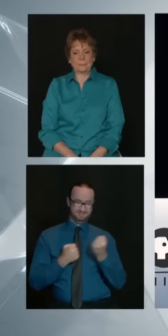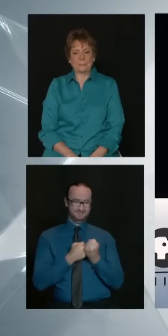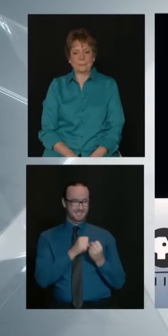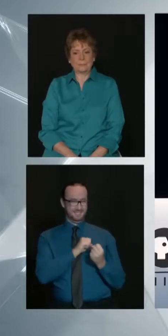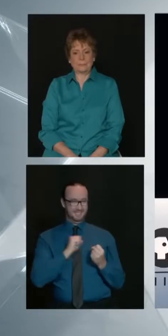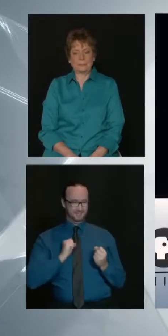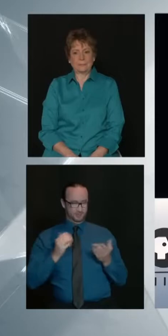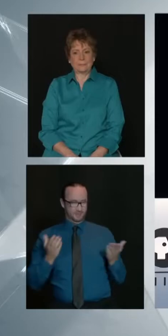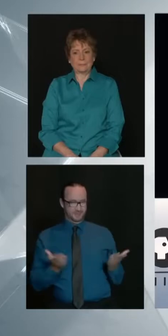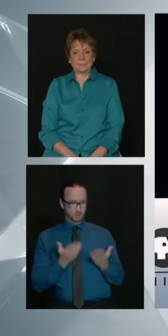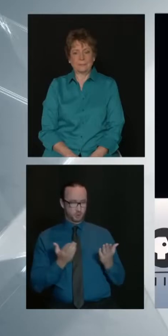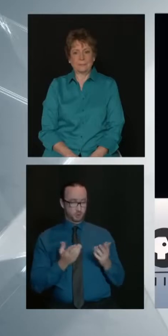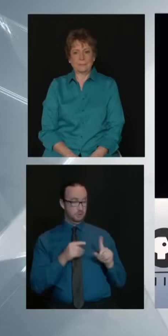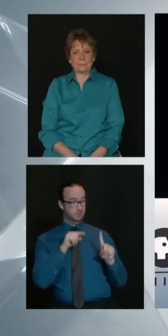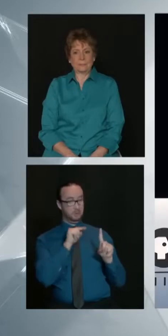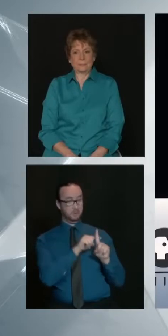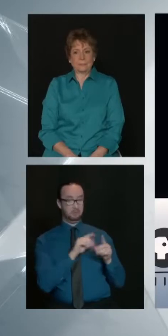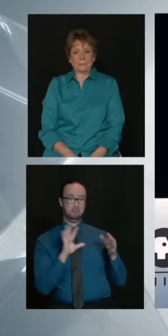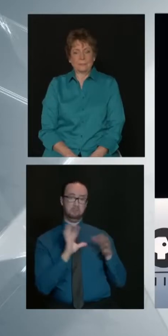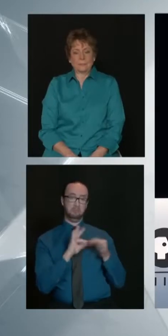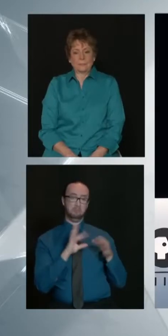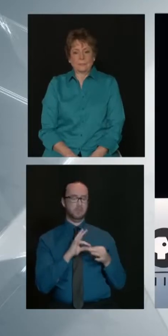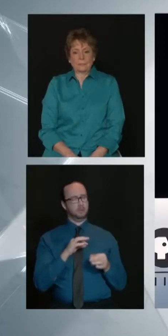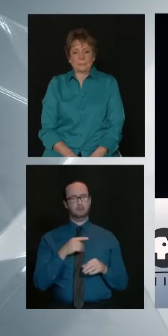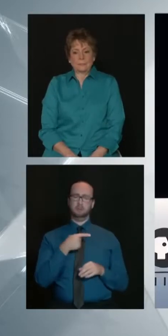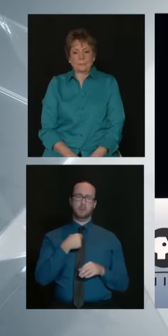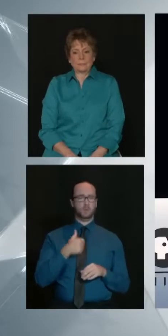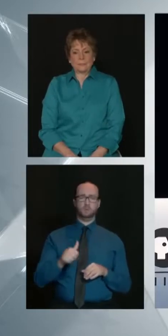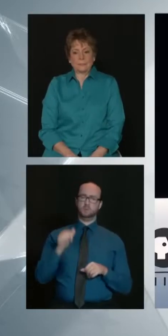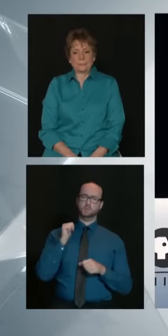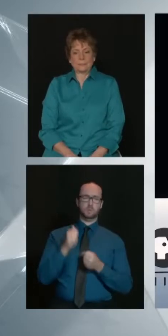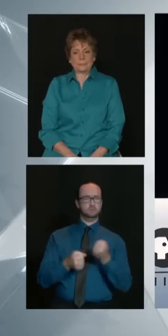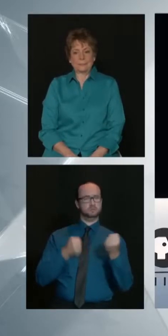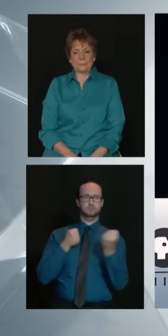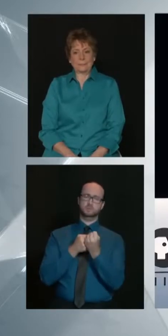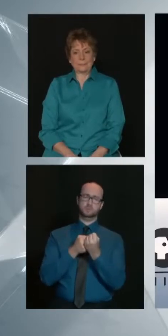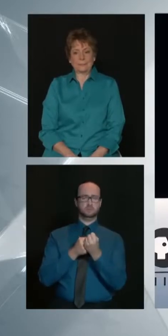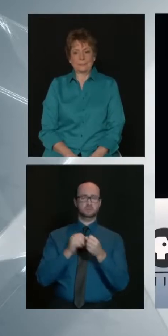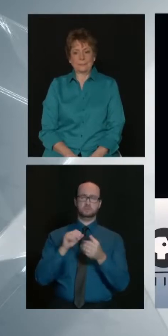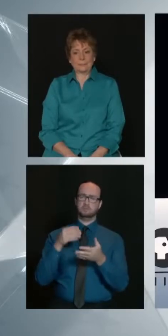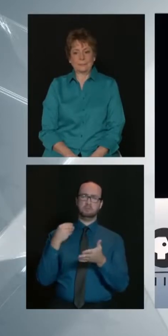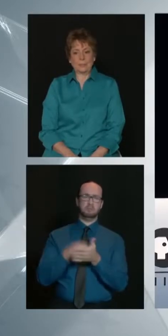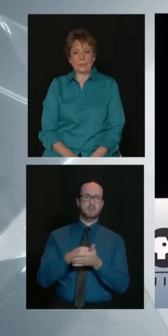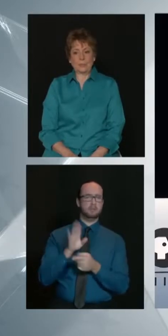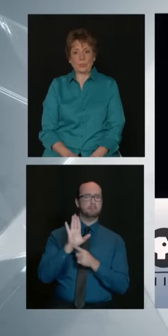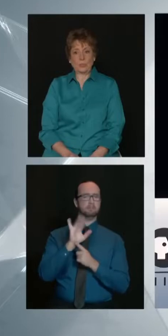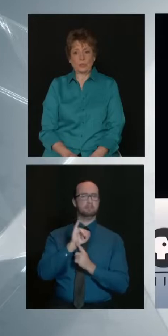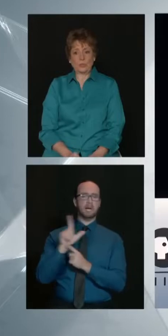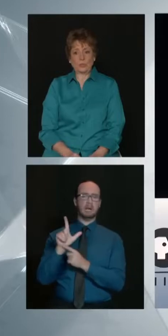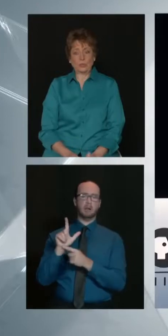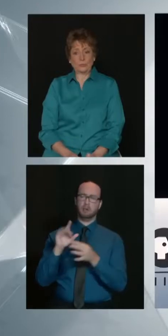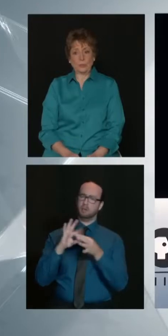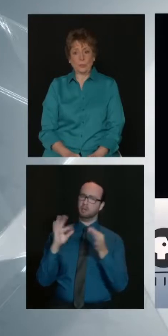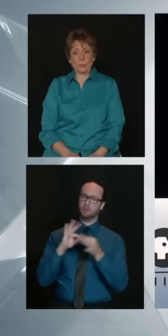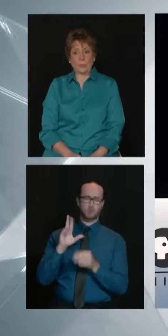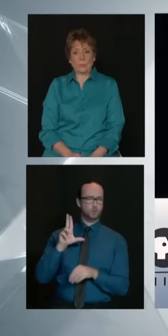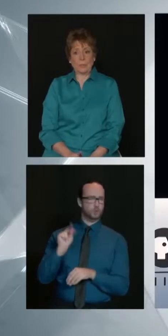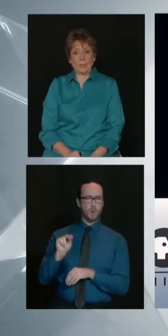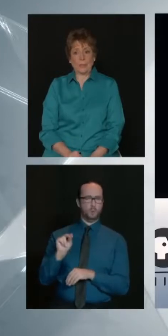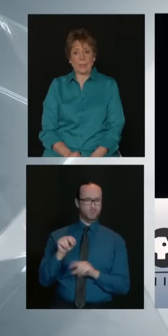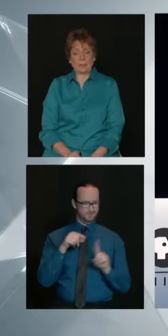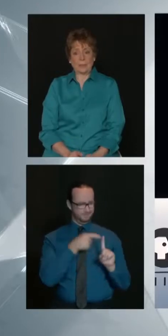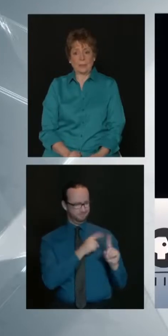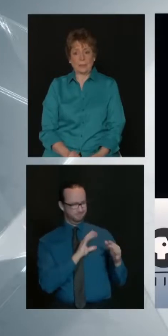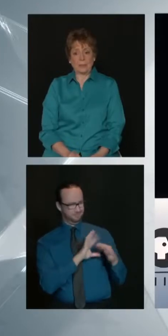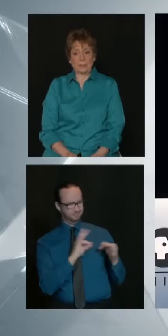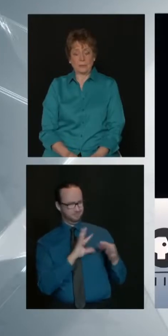President, I'm not supporting a single thing, not a single spending bill, not a single piece of your agenda. unless and until we get border security. Biden would have had to